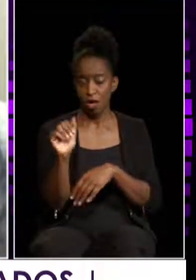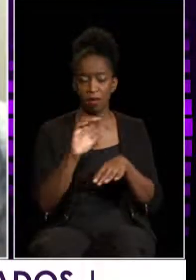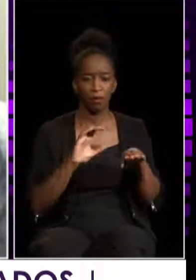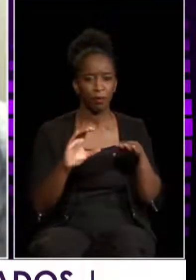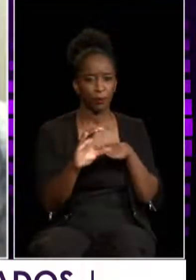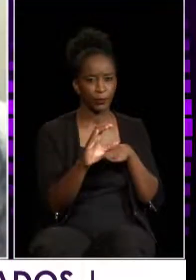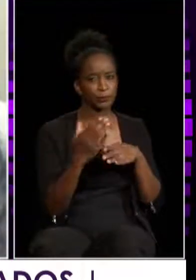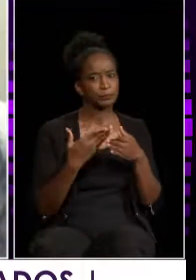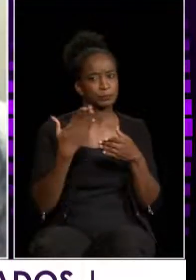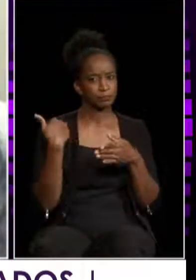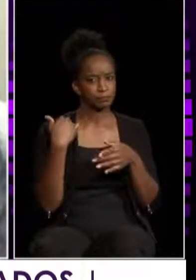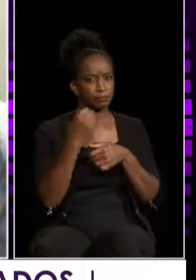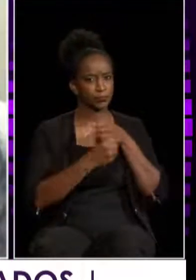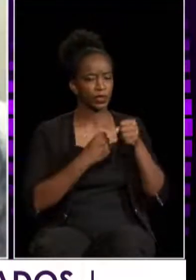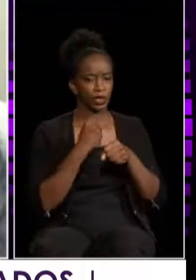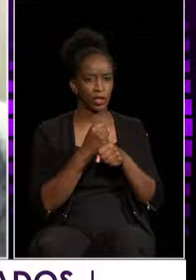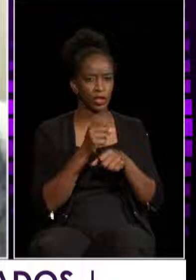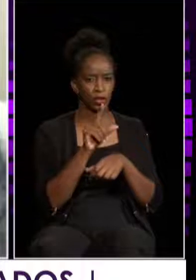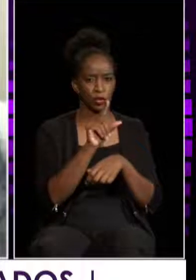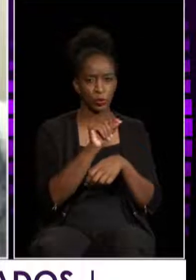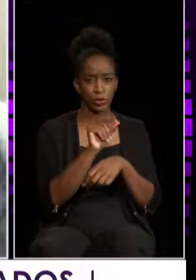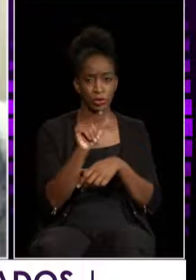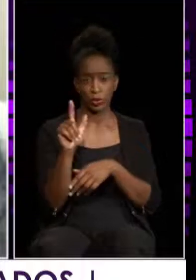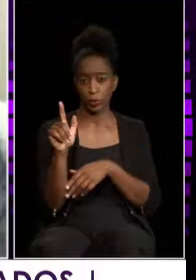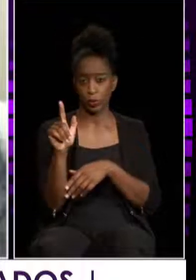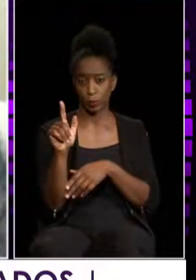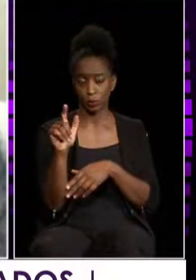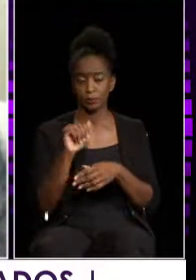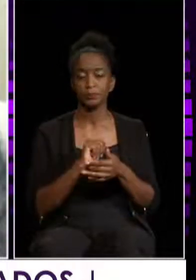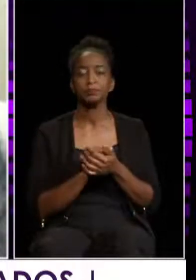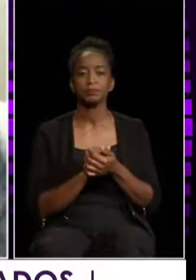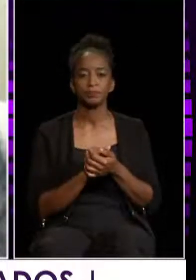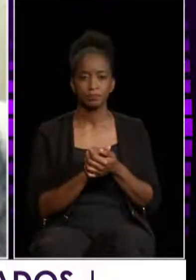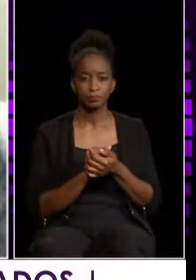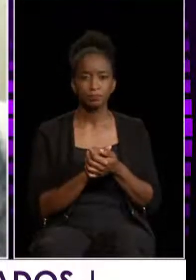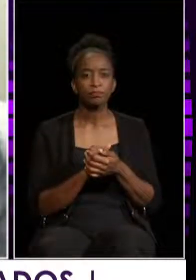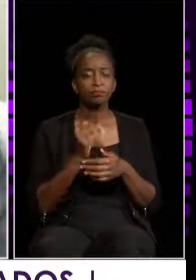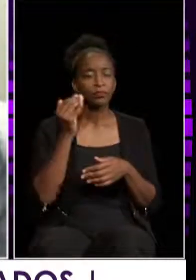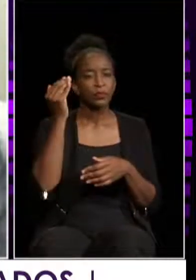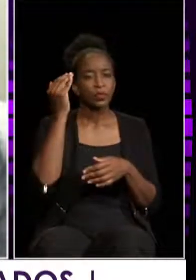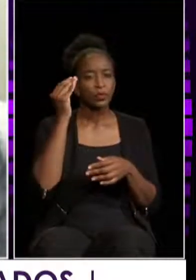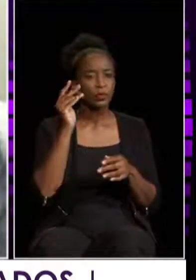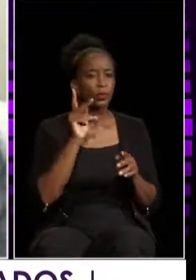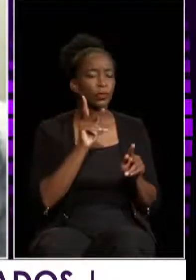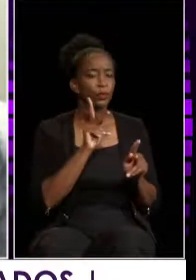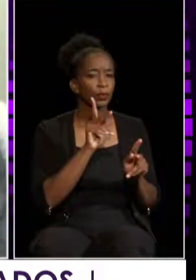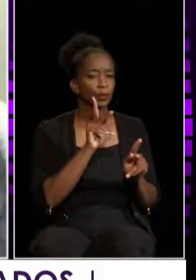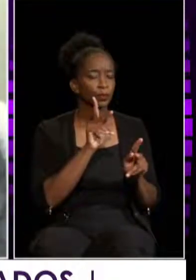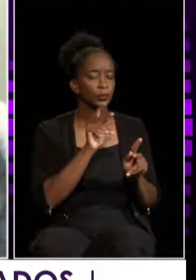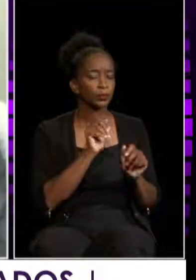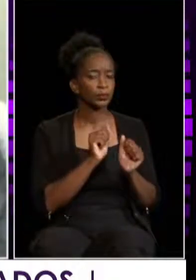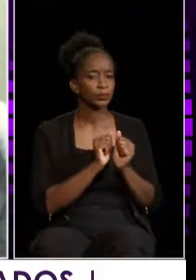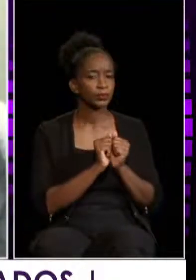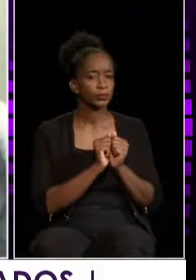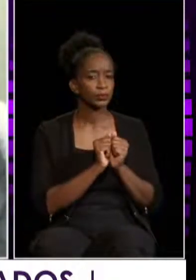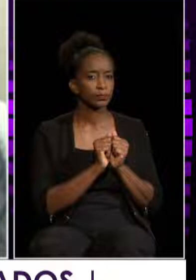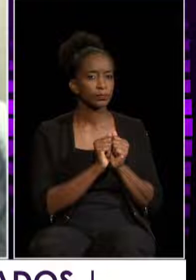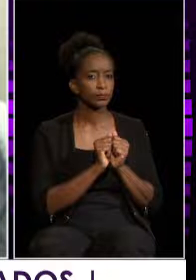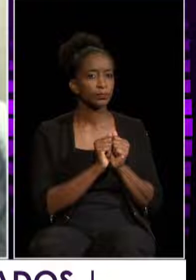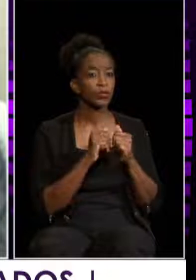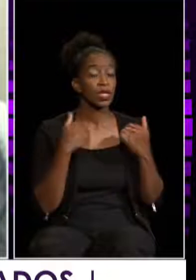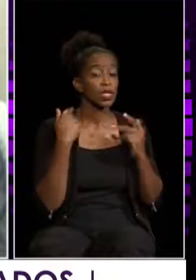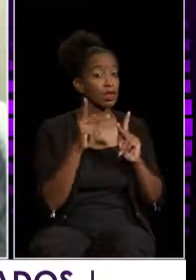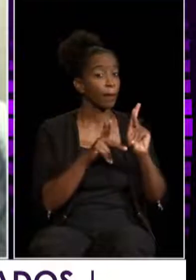2021, is that suicide was the third leading cause of adolescent or